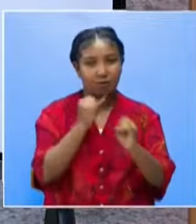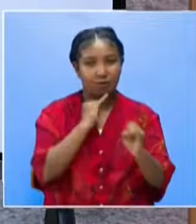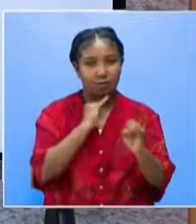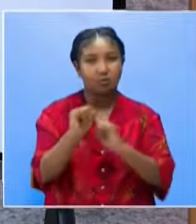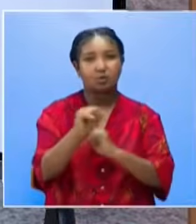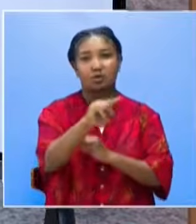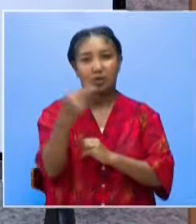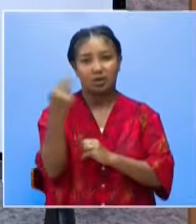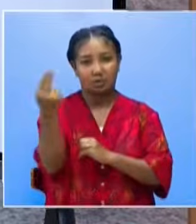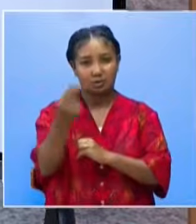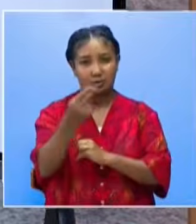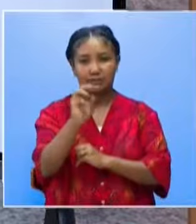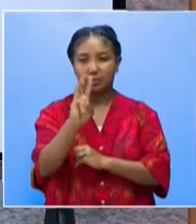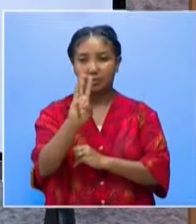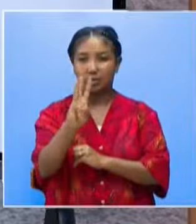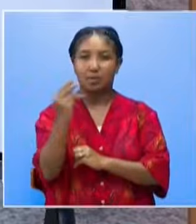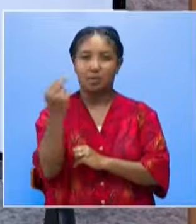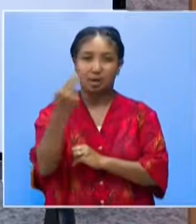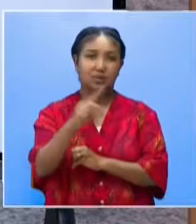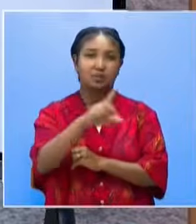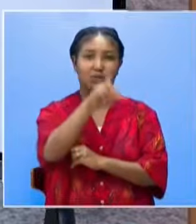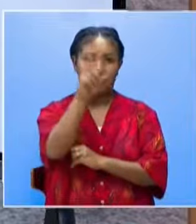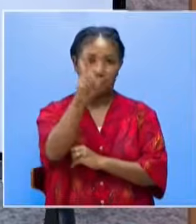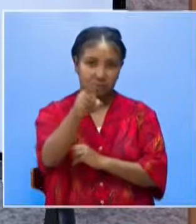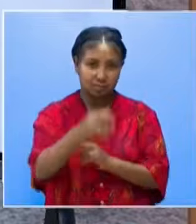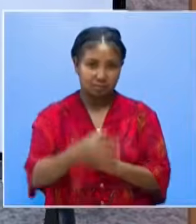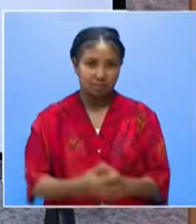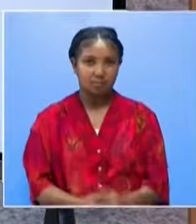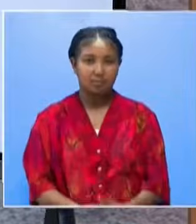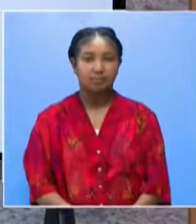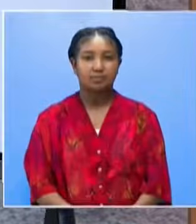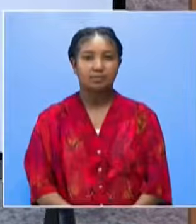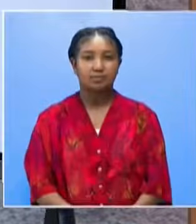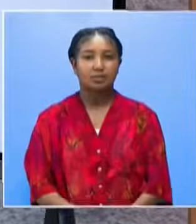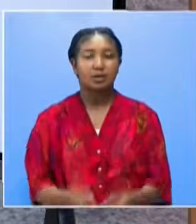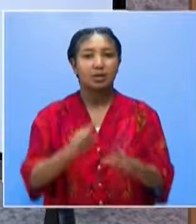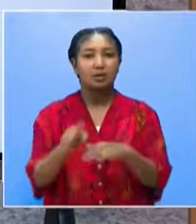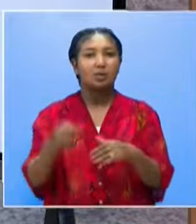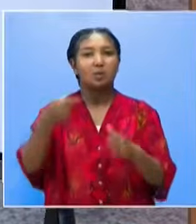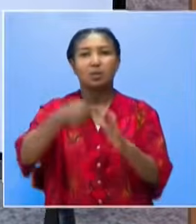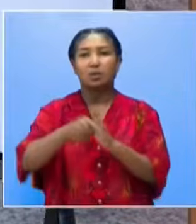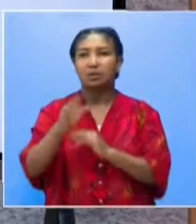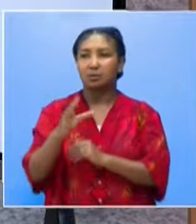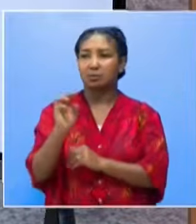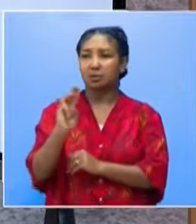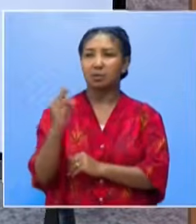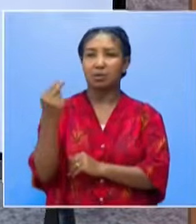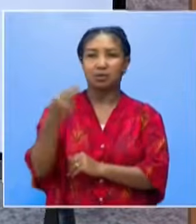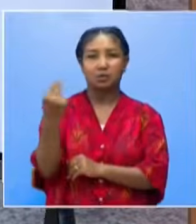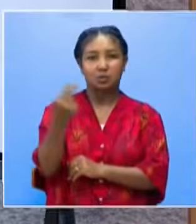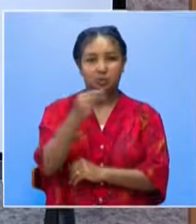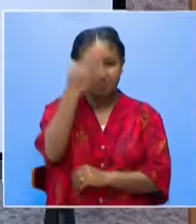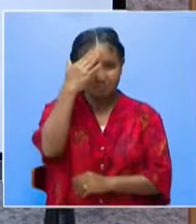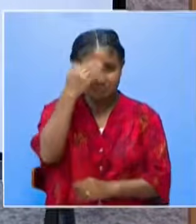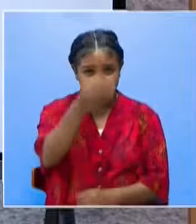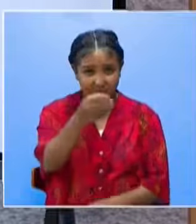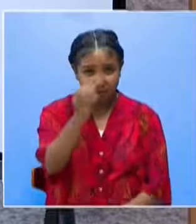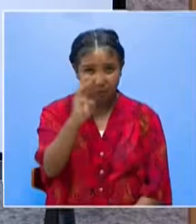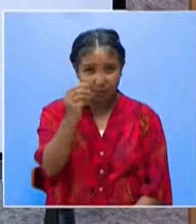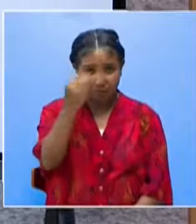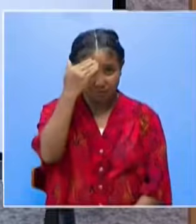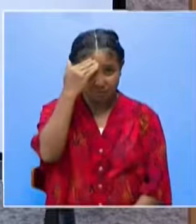you can use WH questions. So what kinds of WH questions do you know?